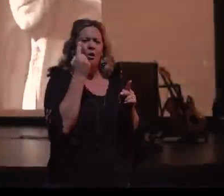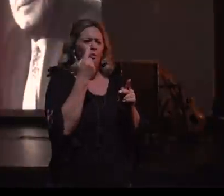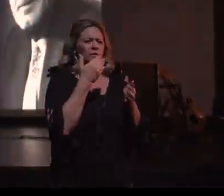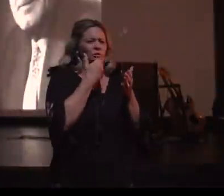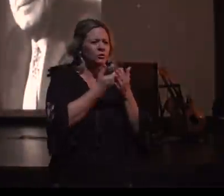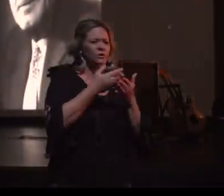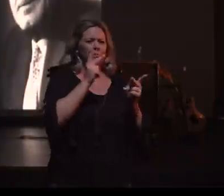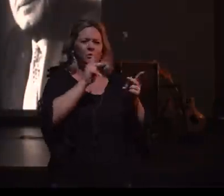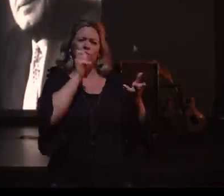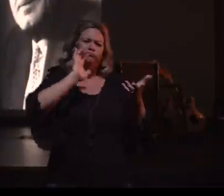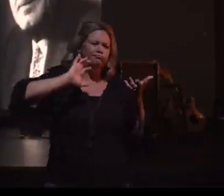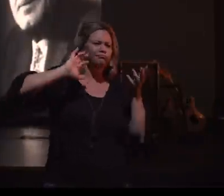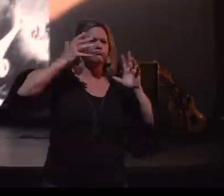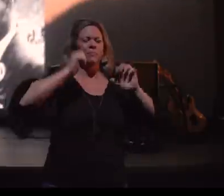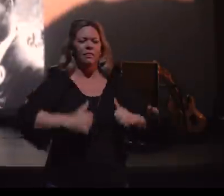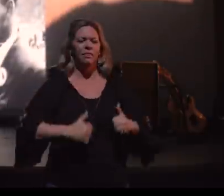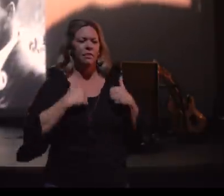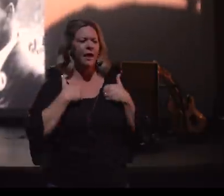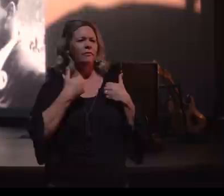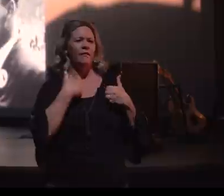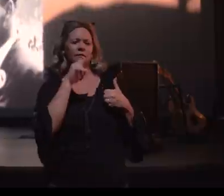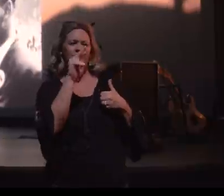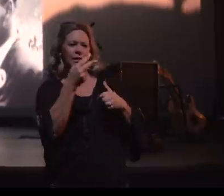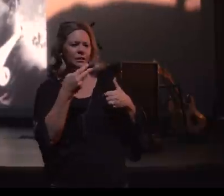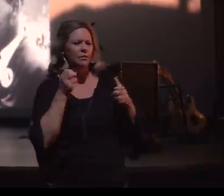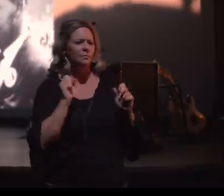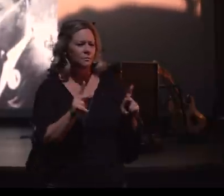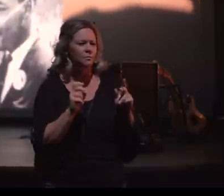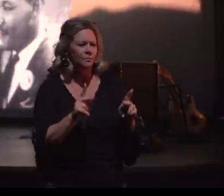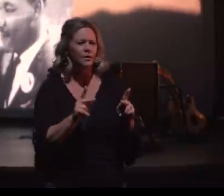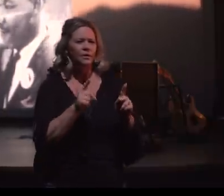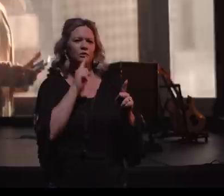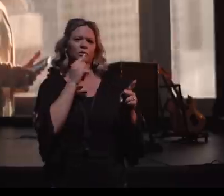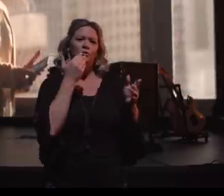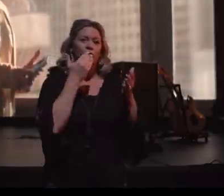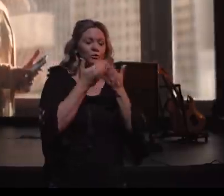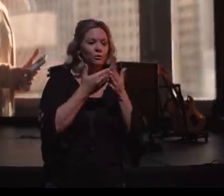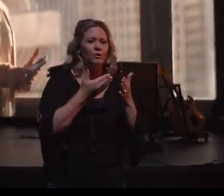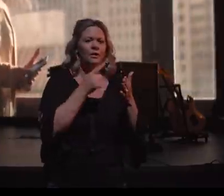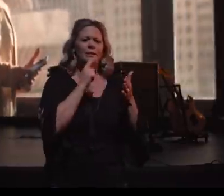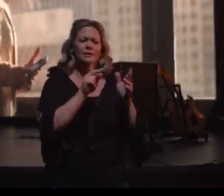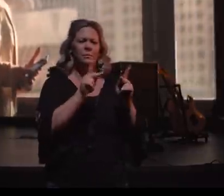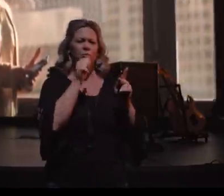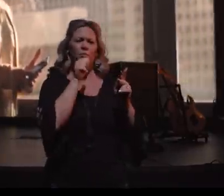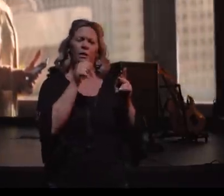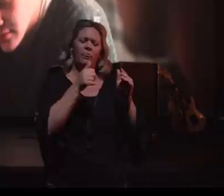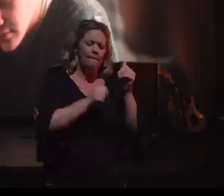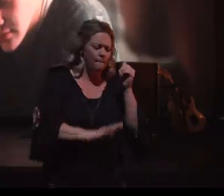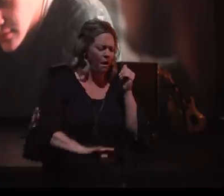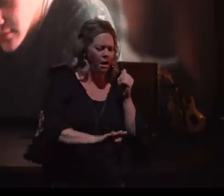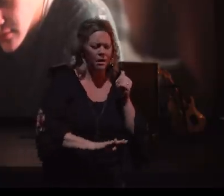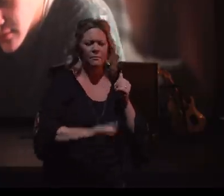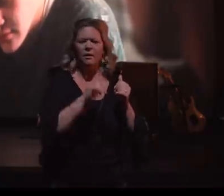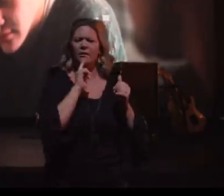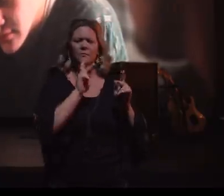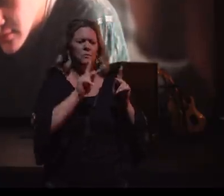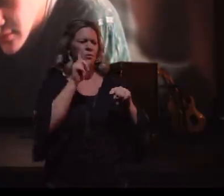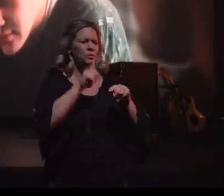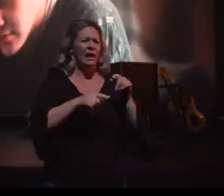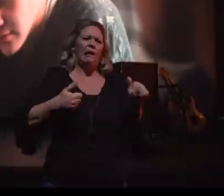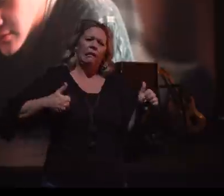the screw-ups, who catch a second wind. It's the story of rock bottom and running on fumes